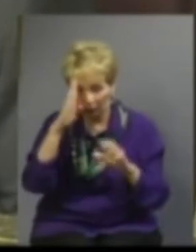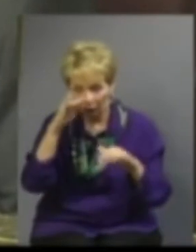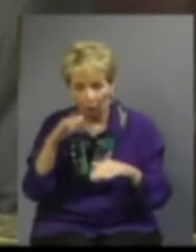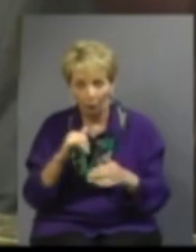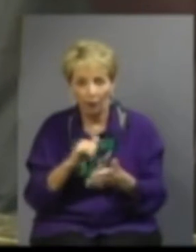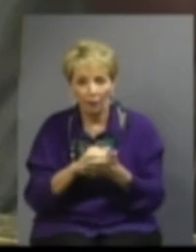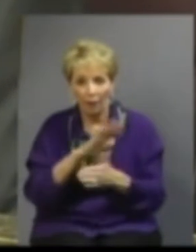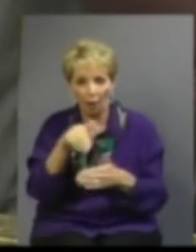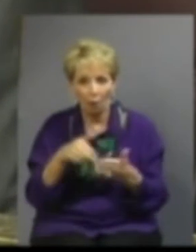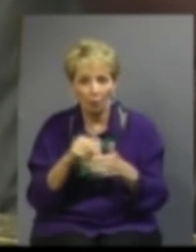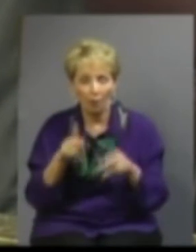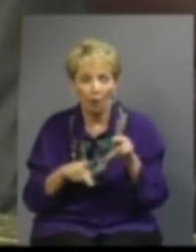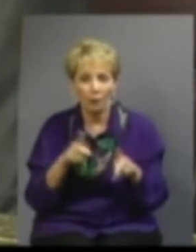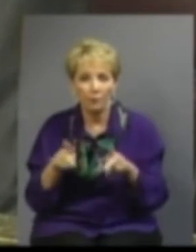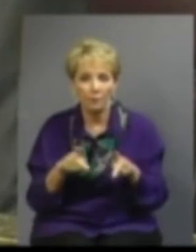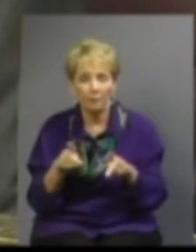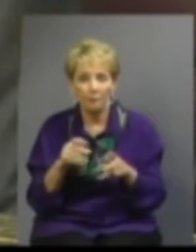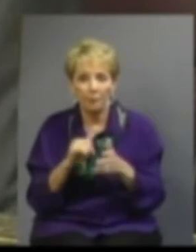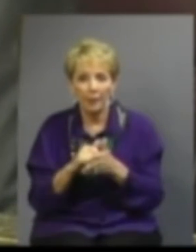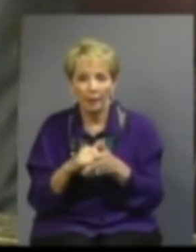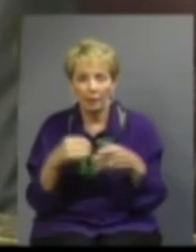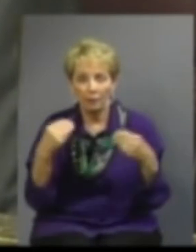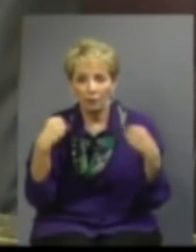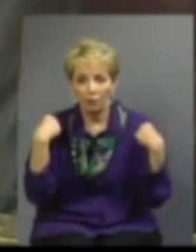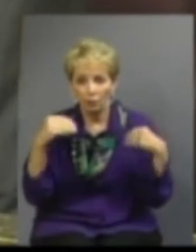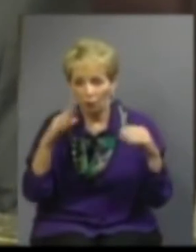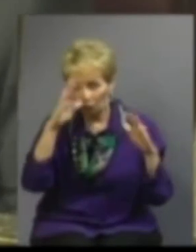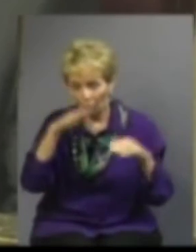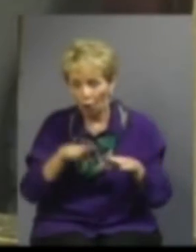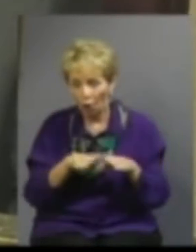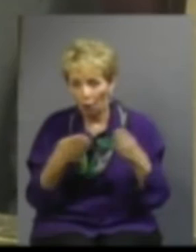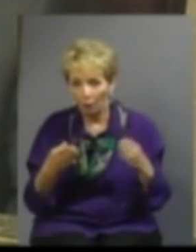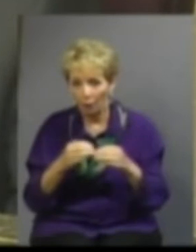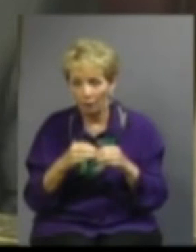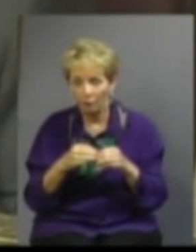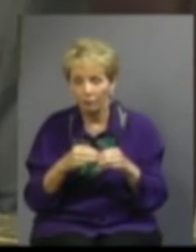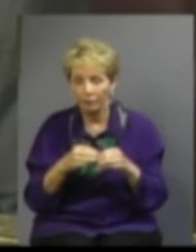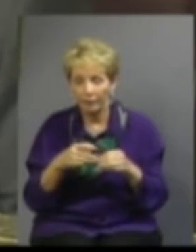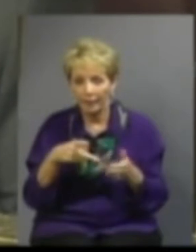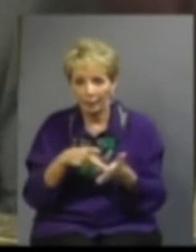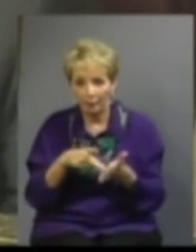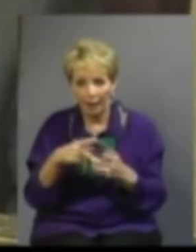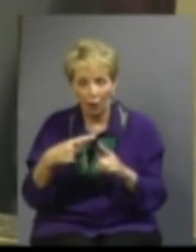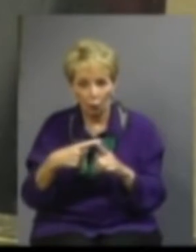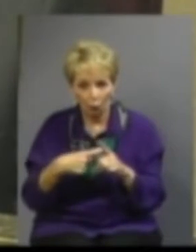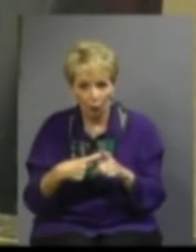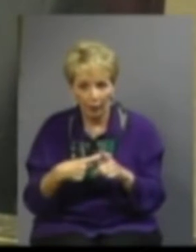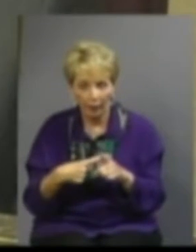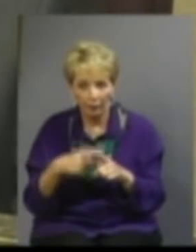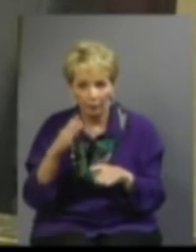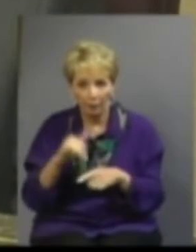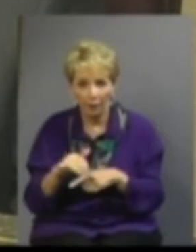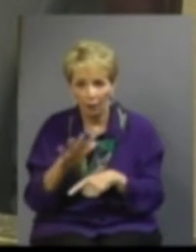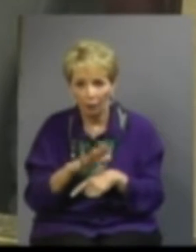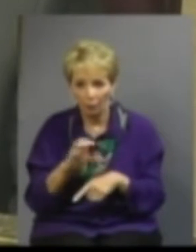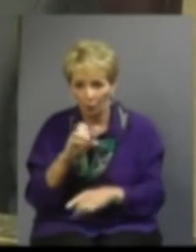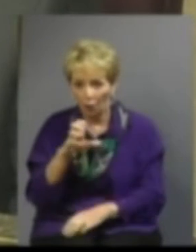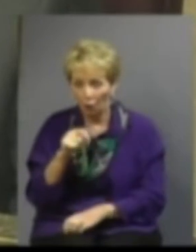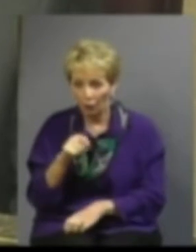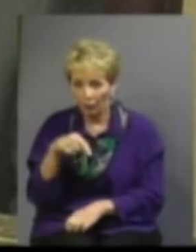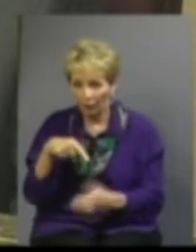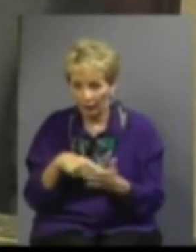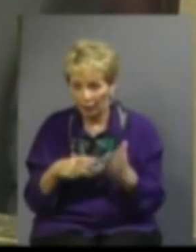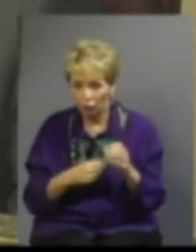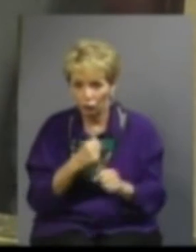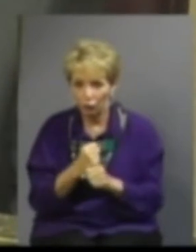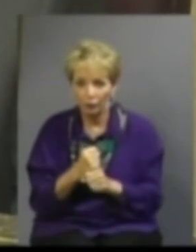all parties that the store would hopefully be open and therefore be paying rent by around October of this